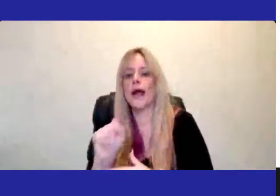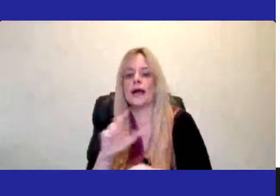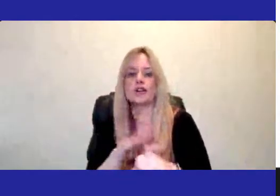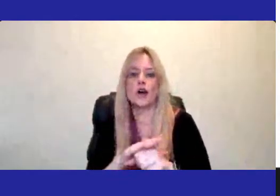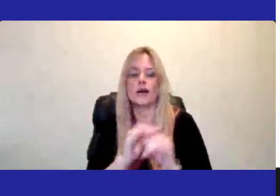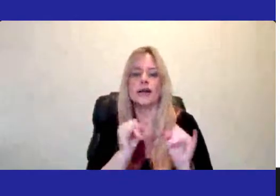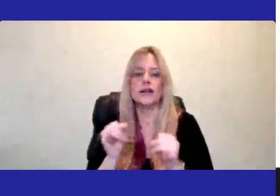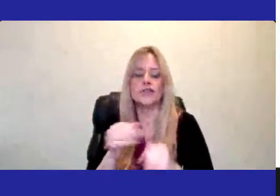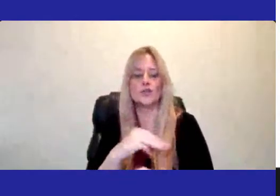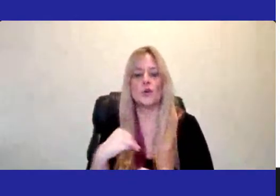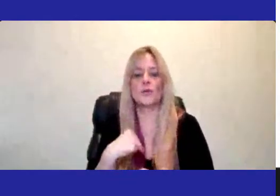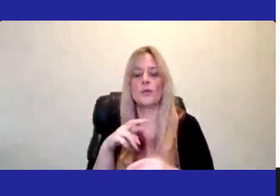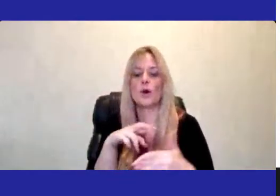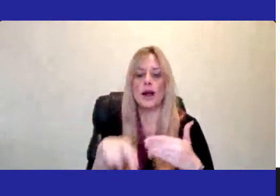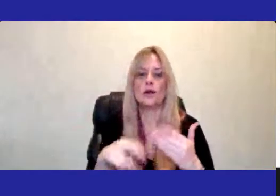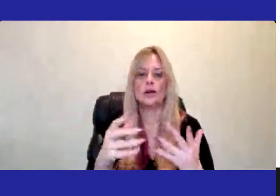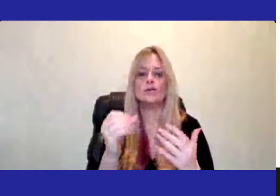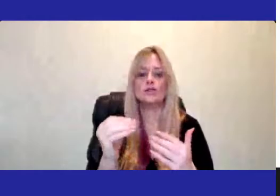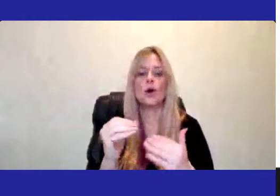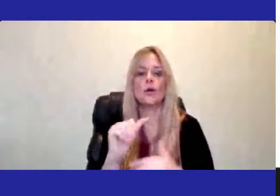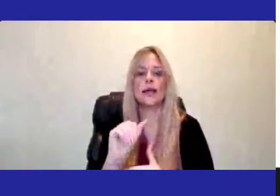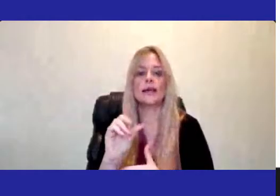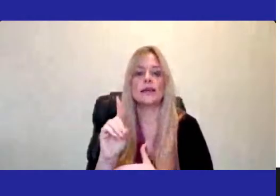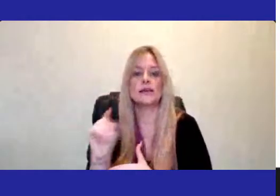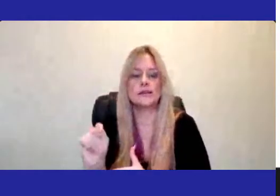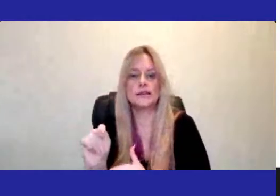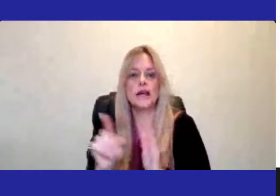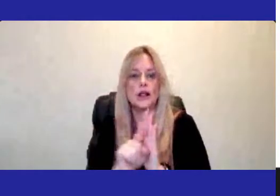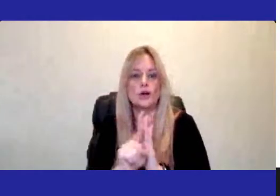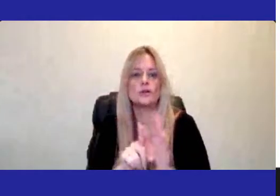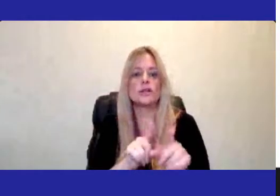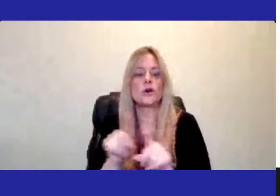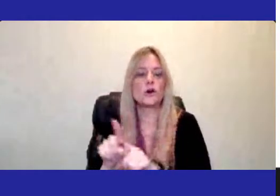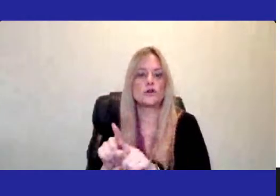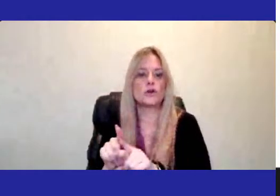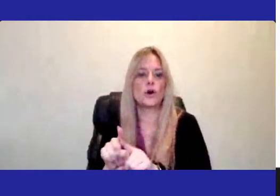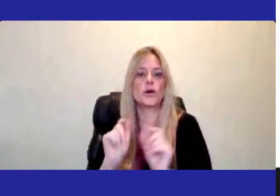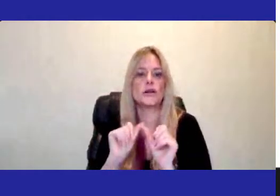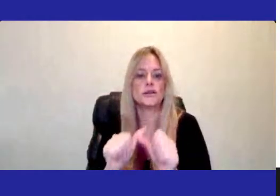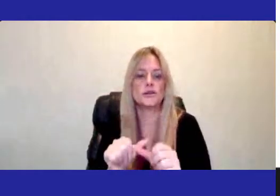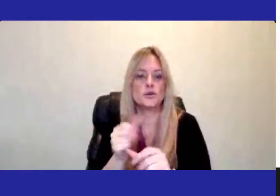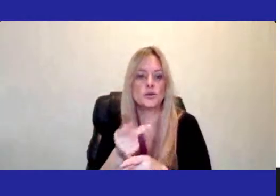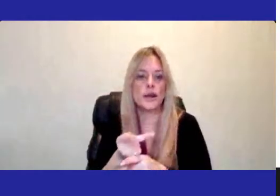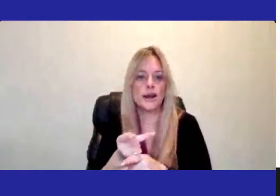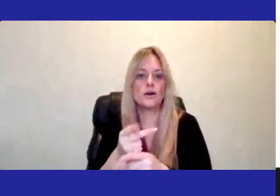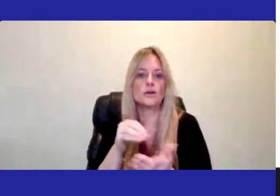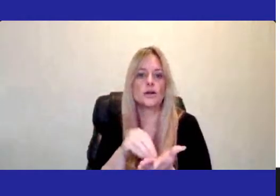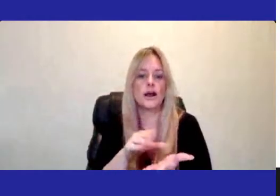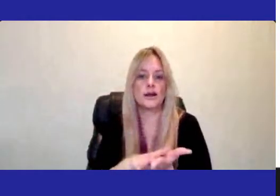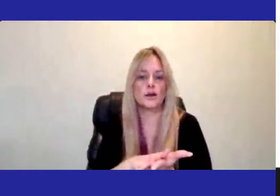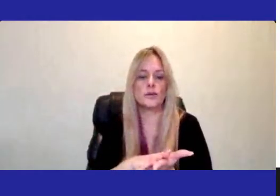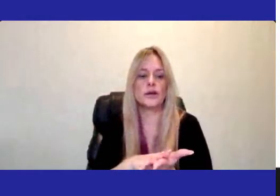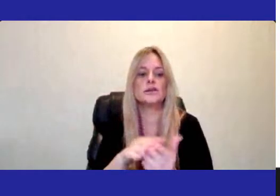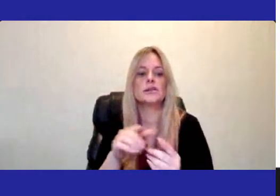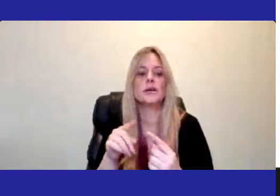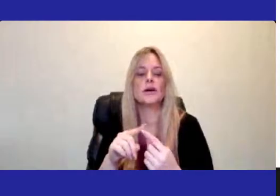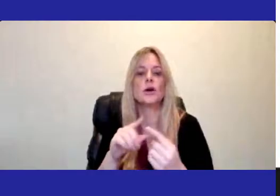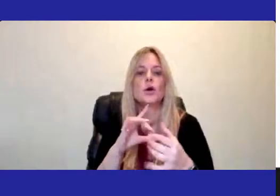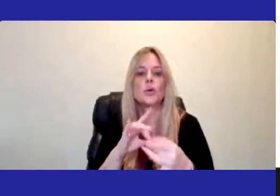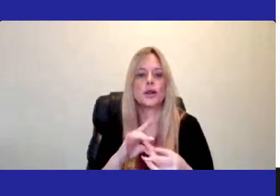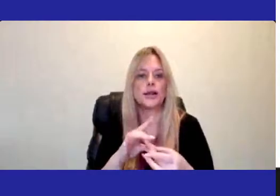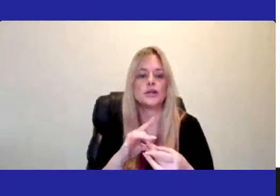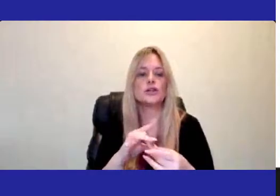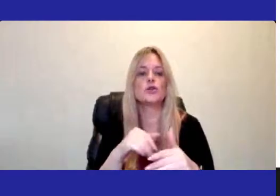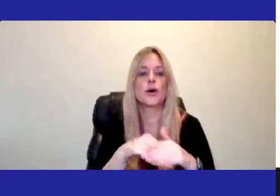ADT alerts, as well as the continuity of care documents that accompany these alerts around peri-admission, discharge, and transfer, are